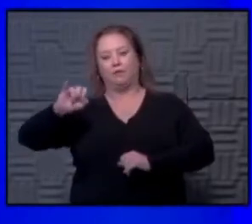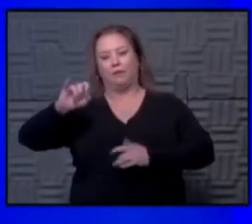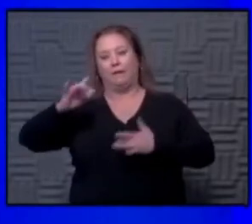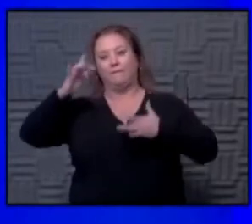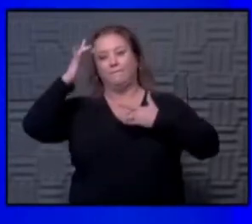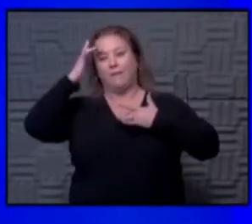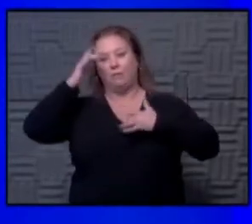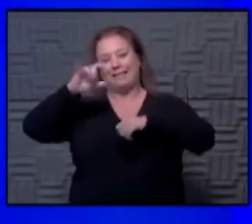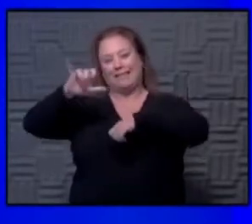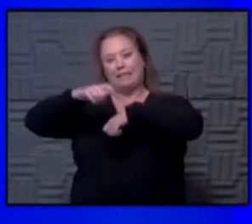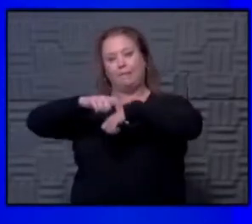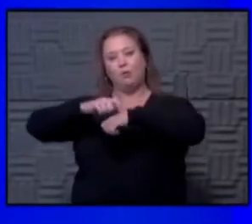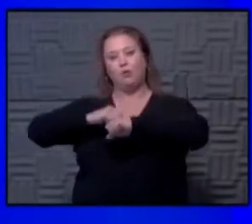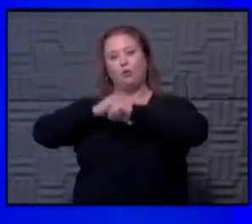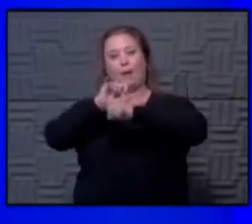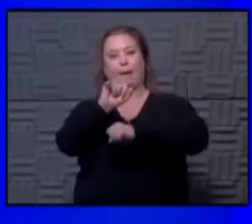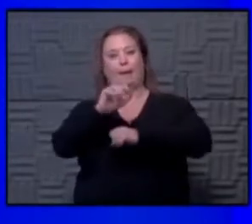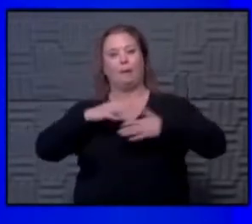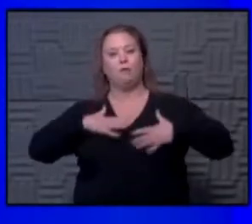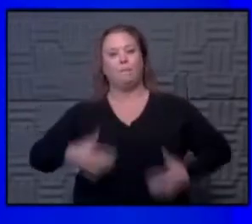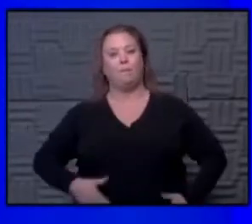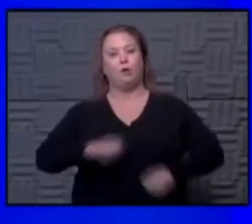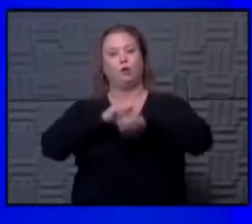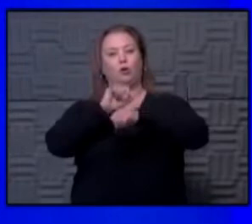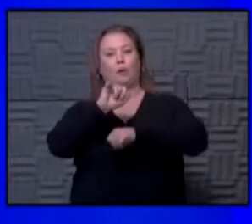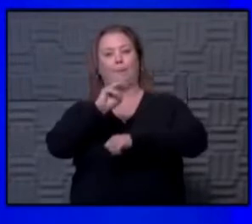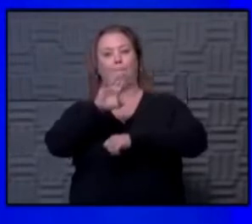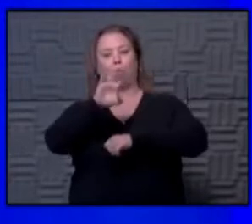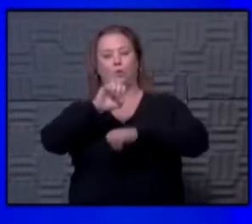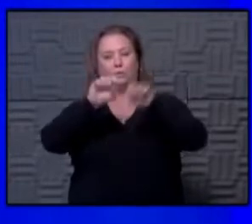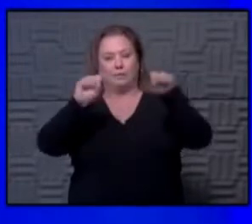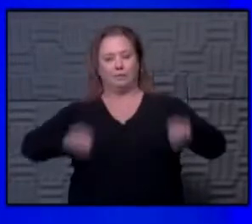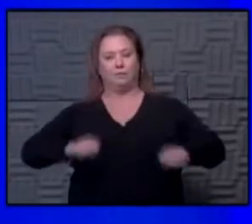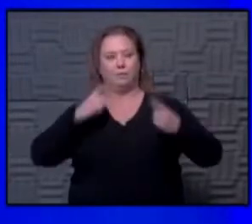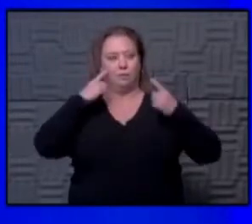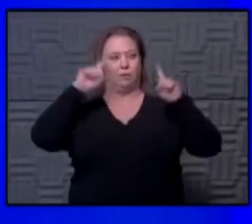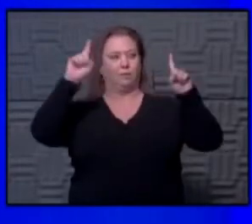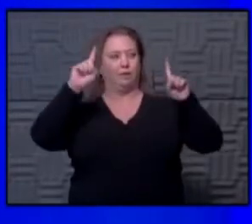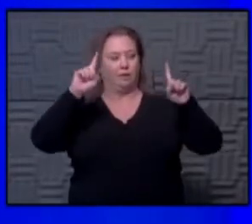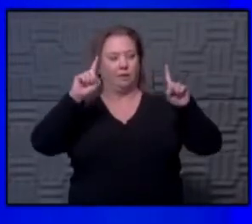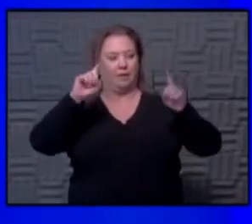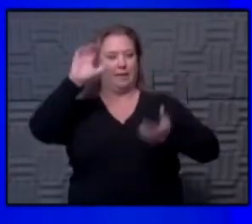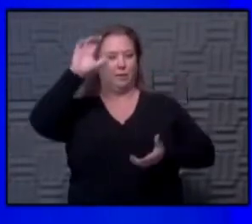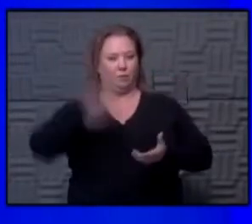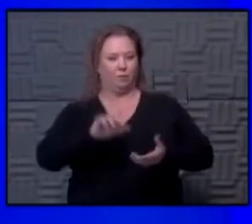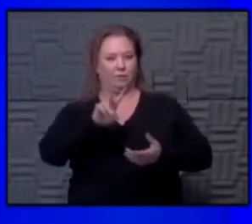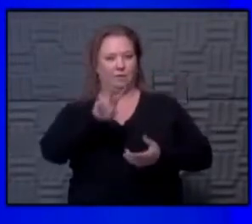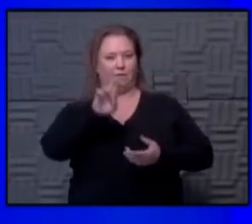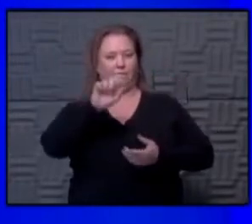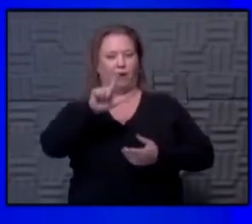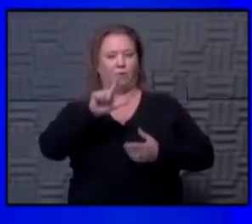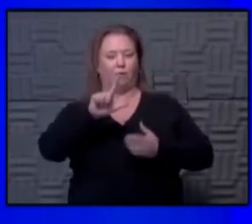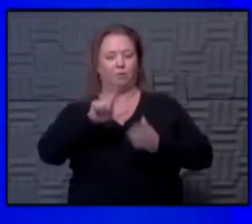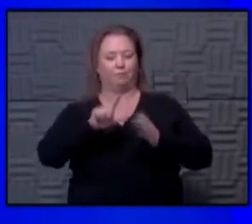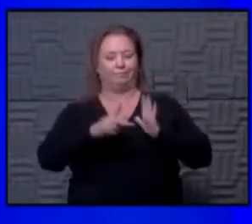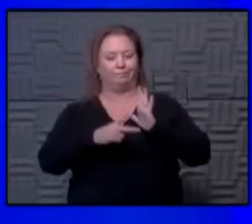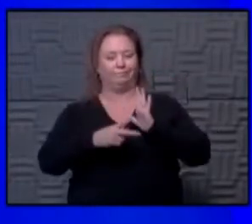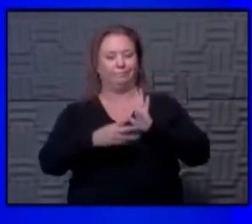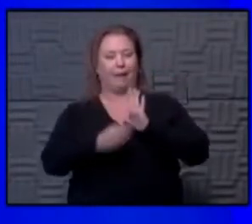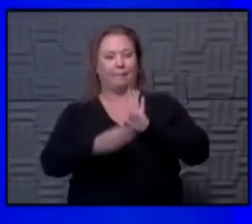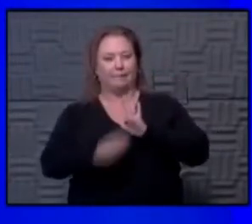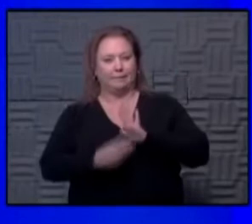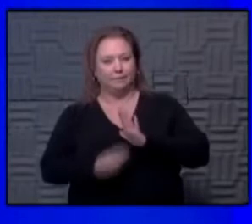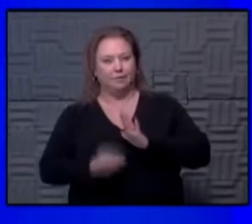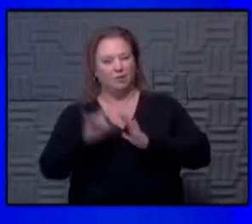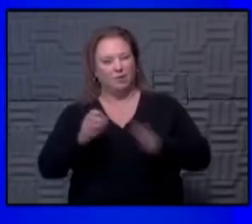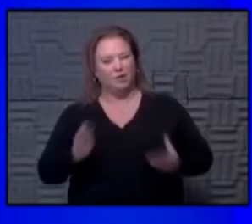time, because your immune system has worked and has been able to decrease the amount of viral replication. So that's why there is